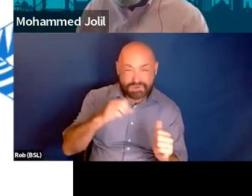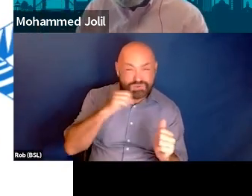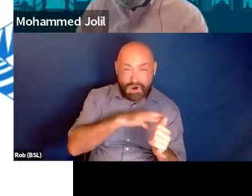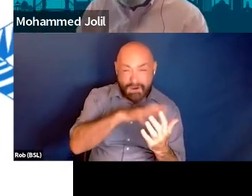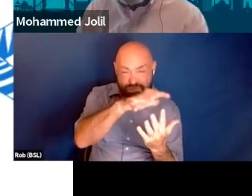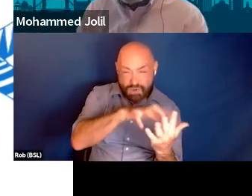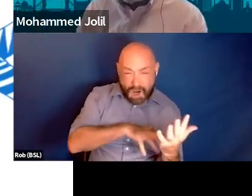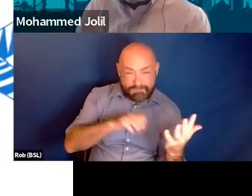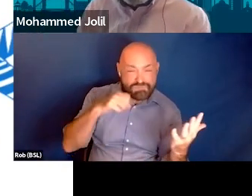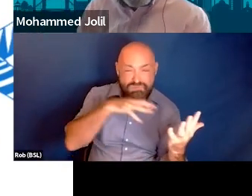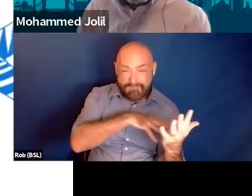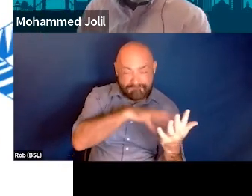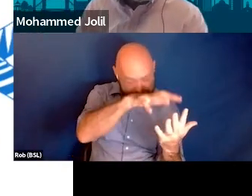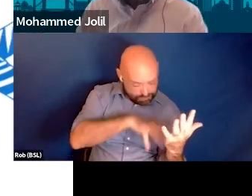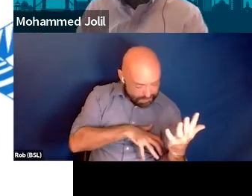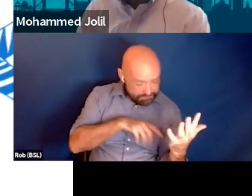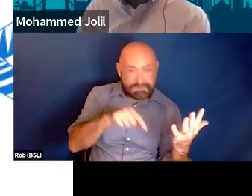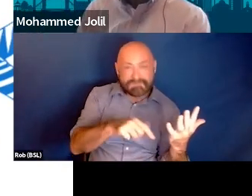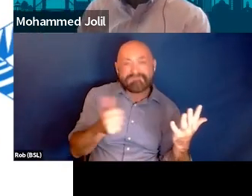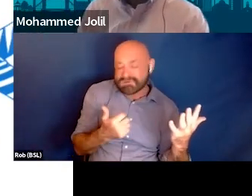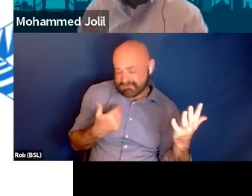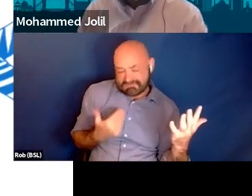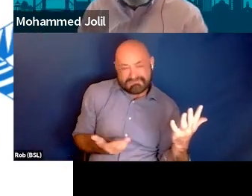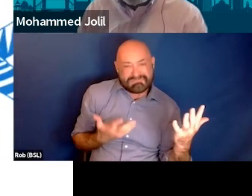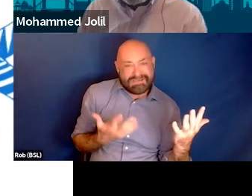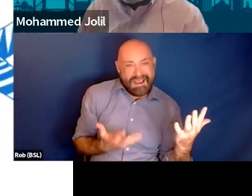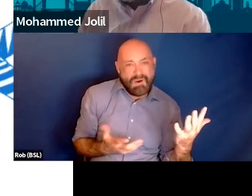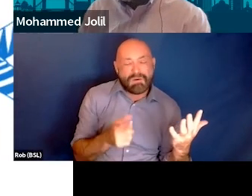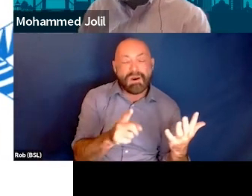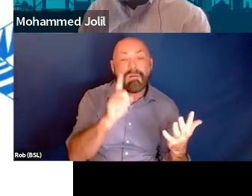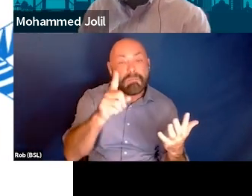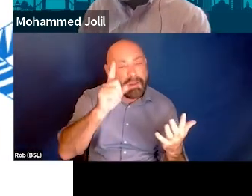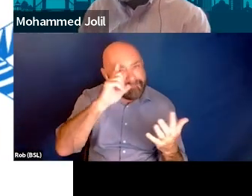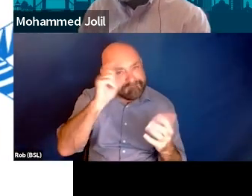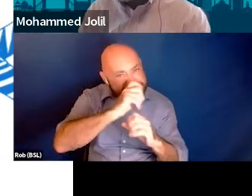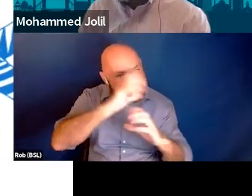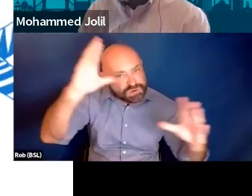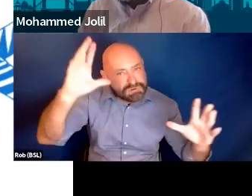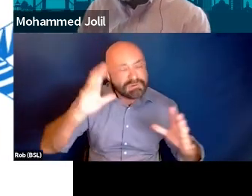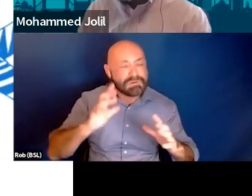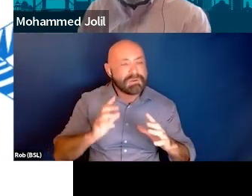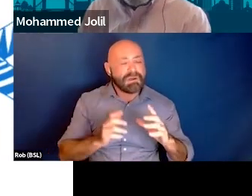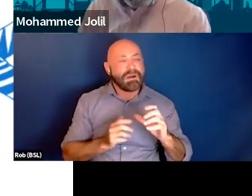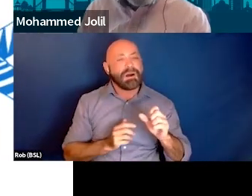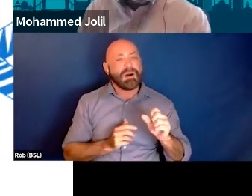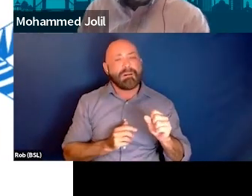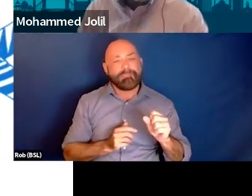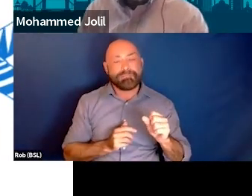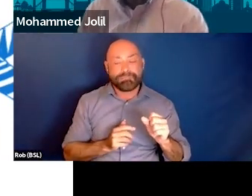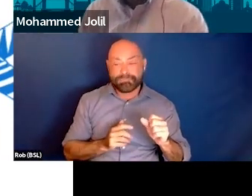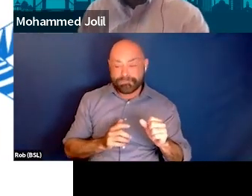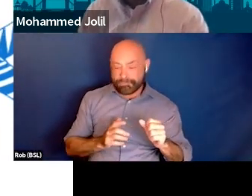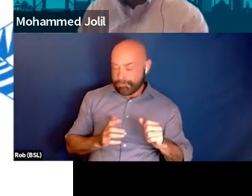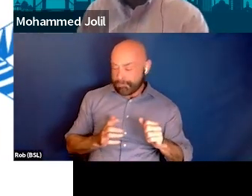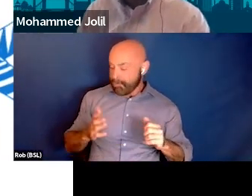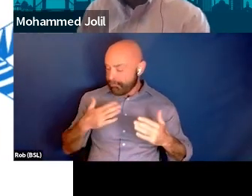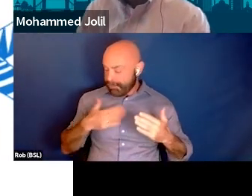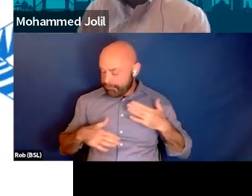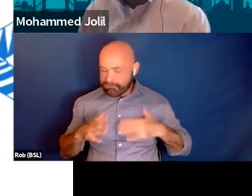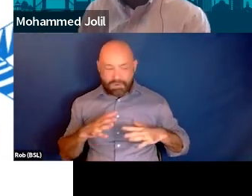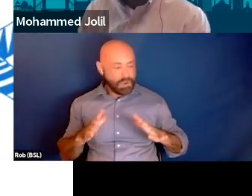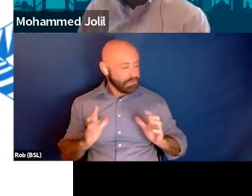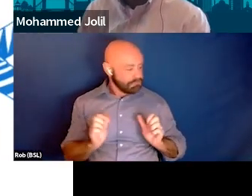draft done now. But in terms of the vision, in terms of the shared behaviours,